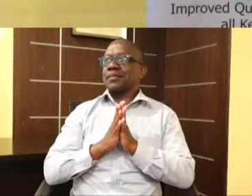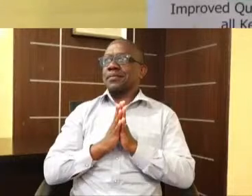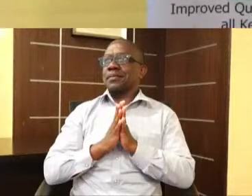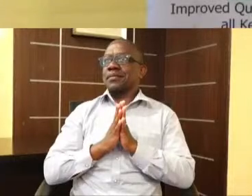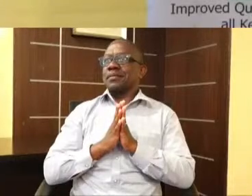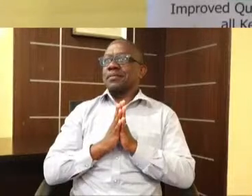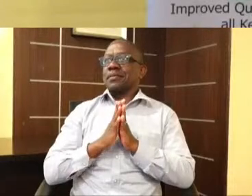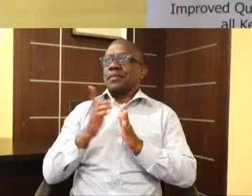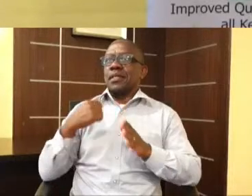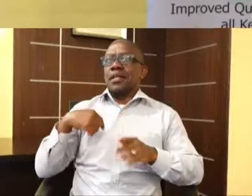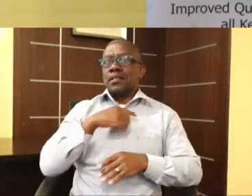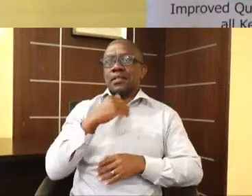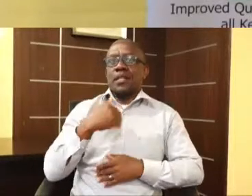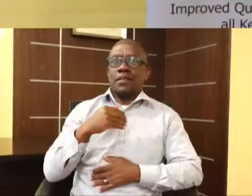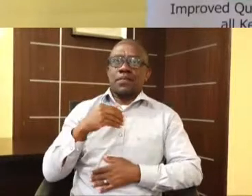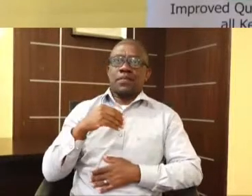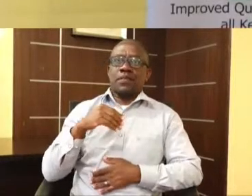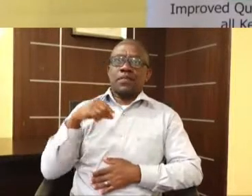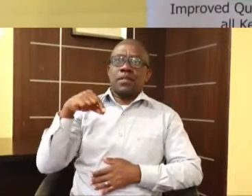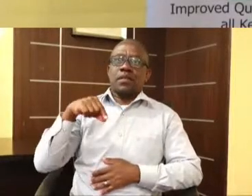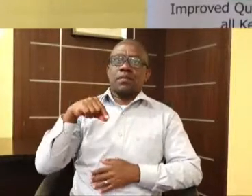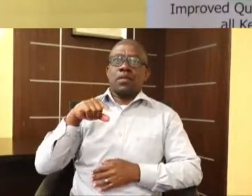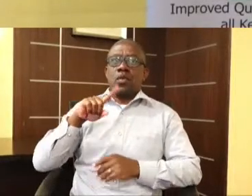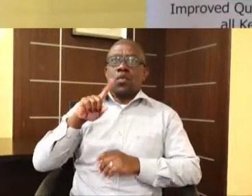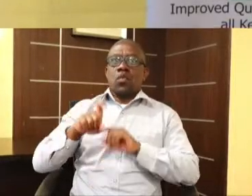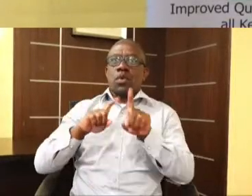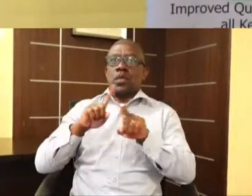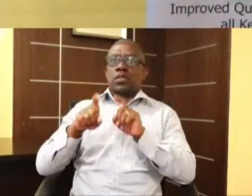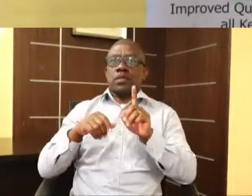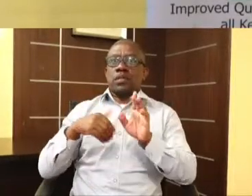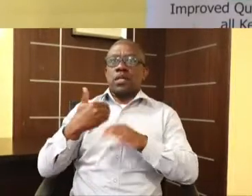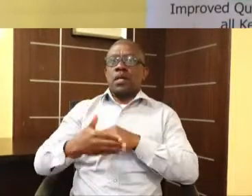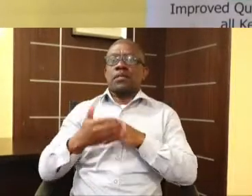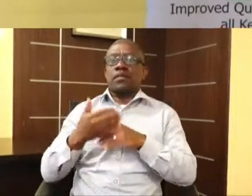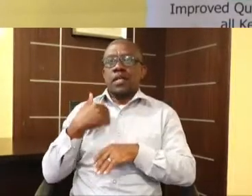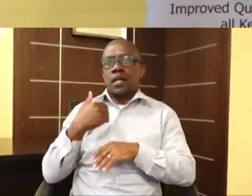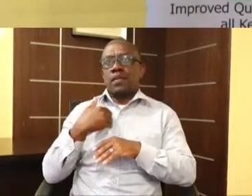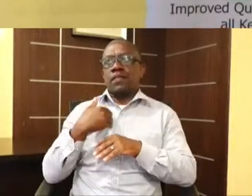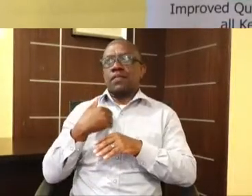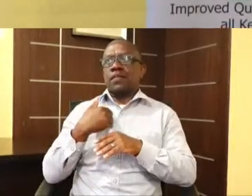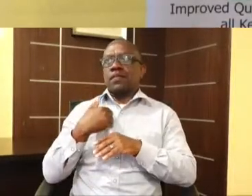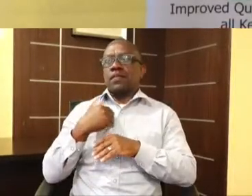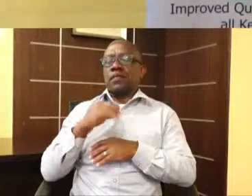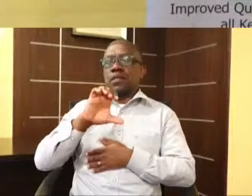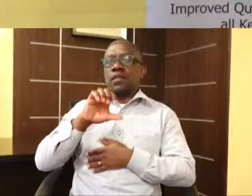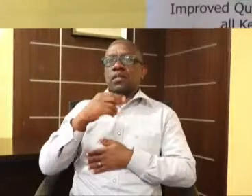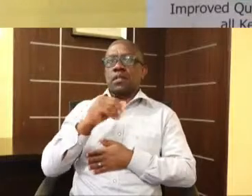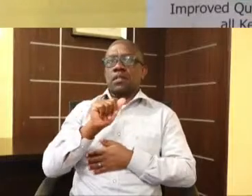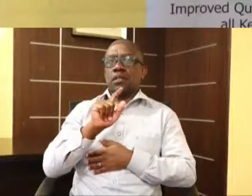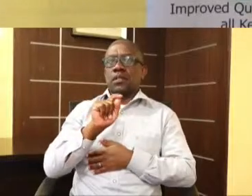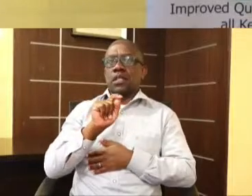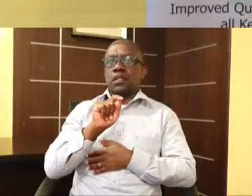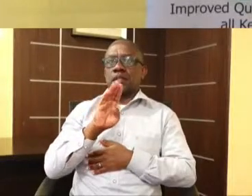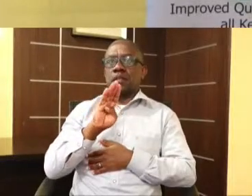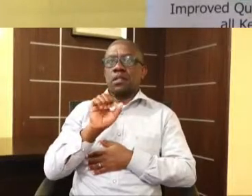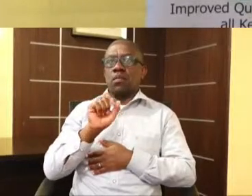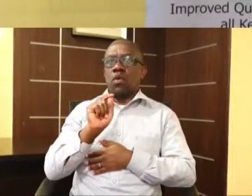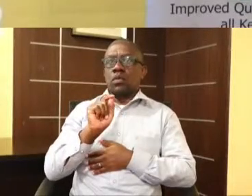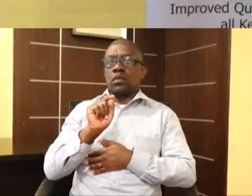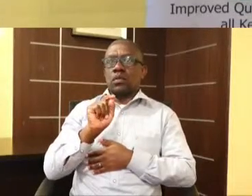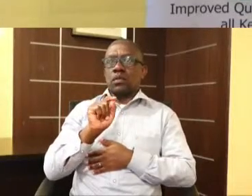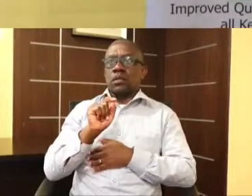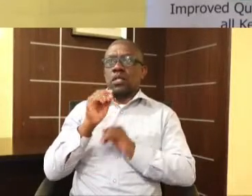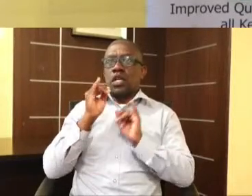We are going to have Q&A after we have the chat bot. Now, this is a new name also.